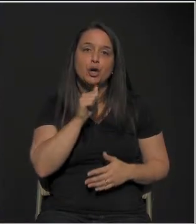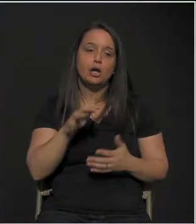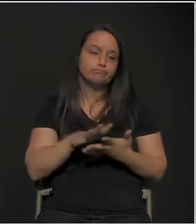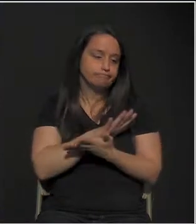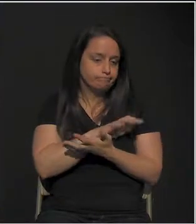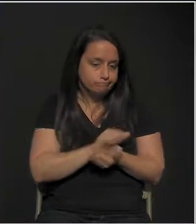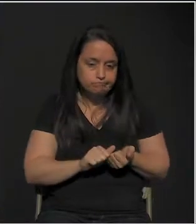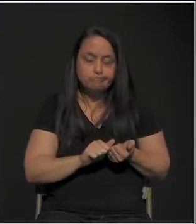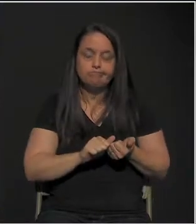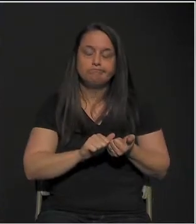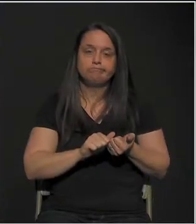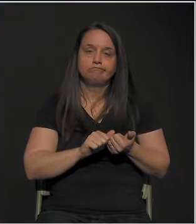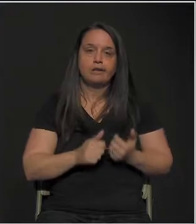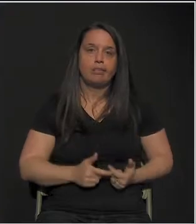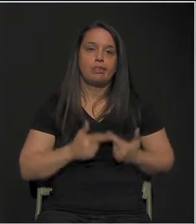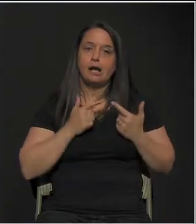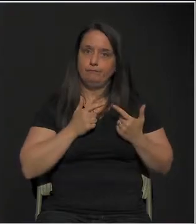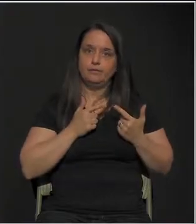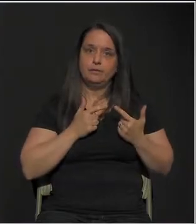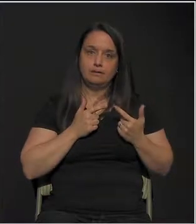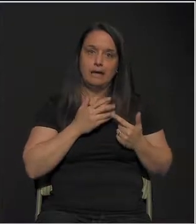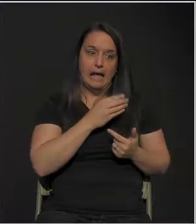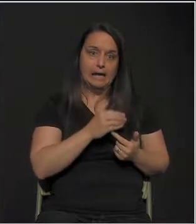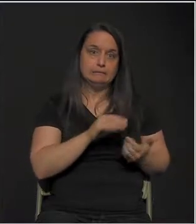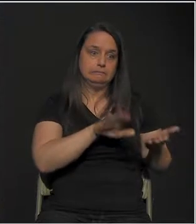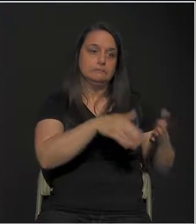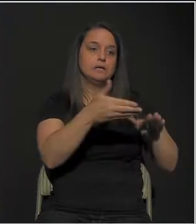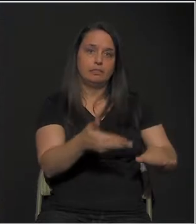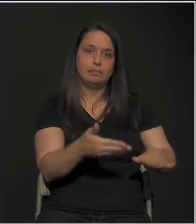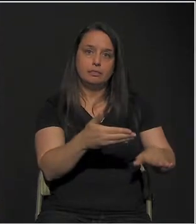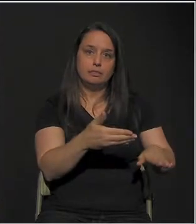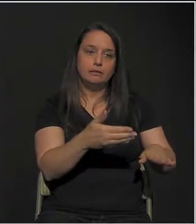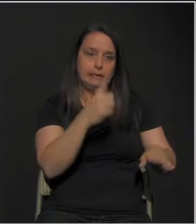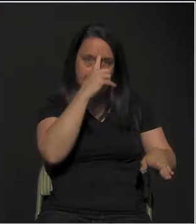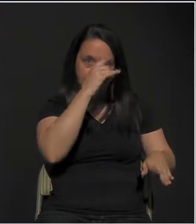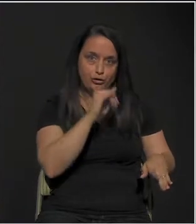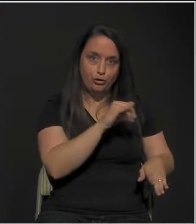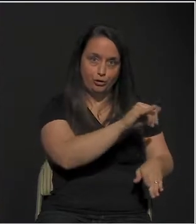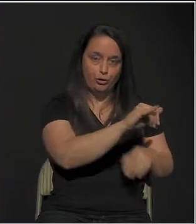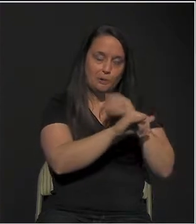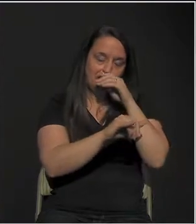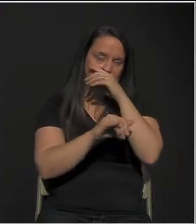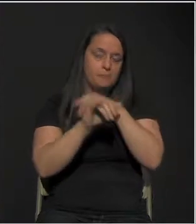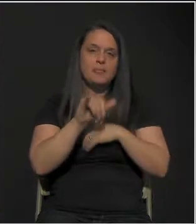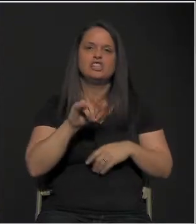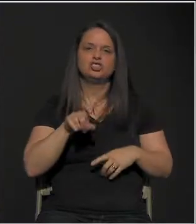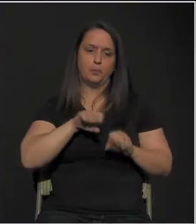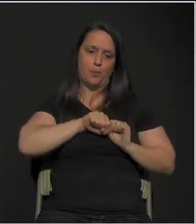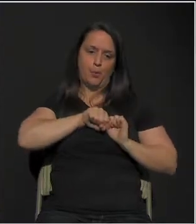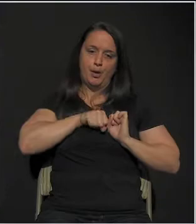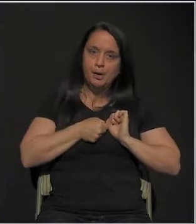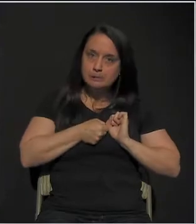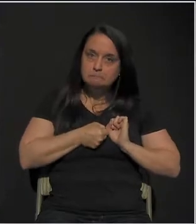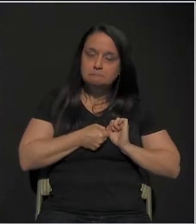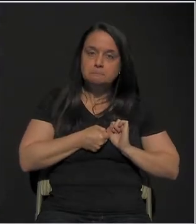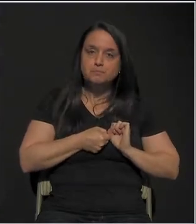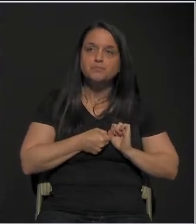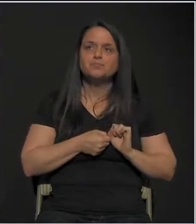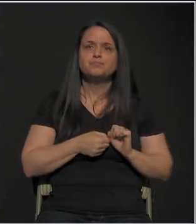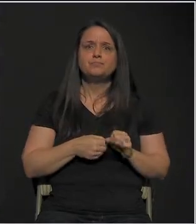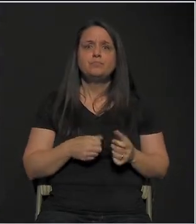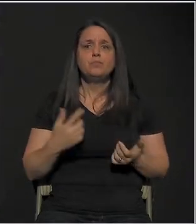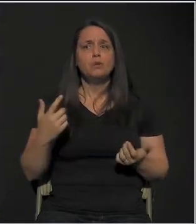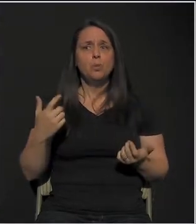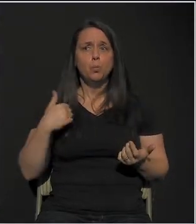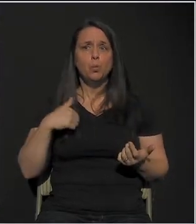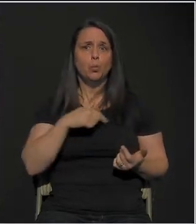death and death eternal. That should break our hearts to the point where we want to